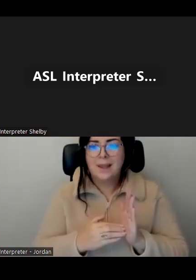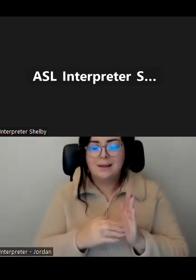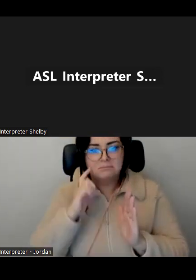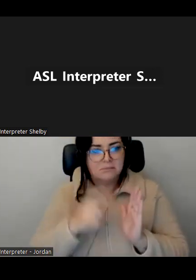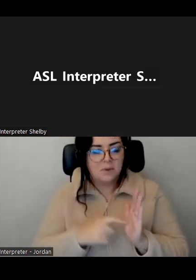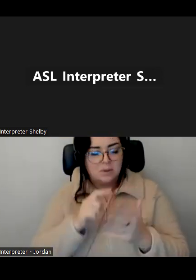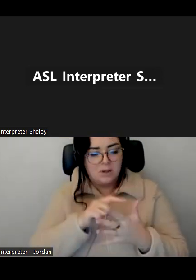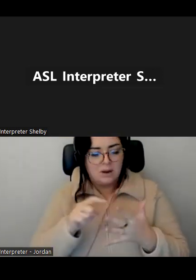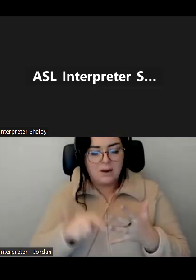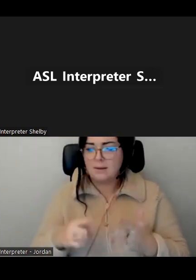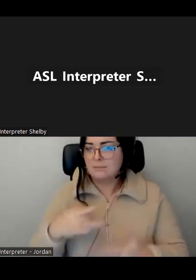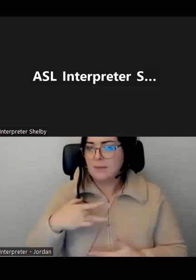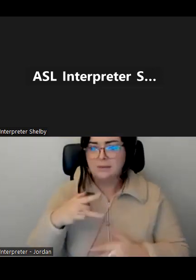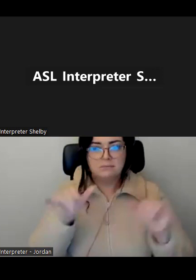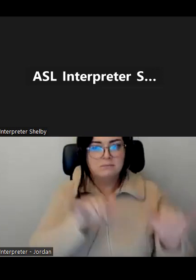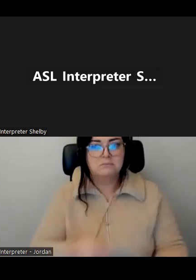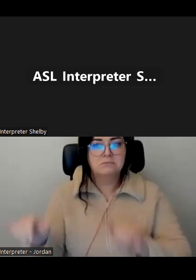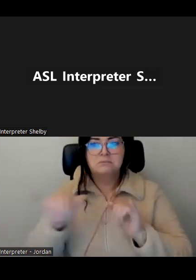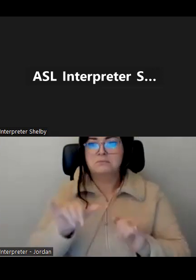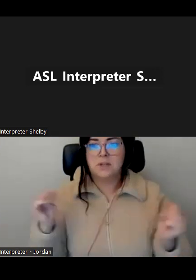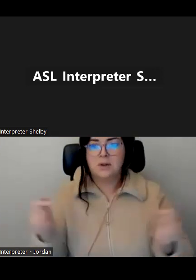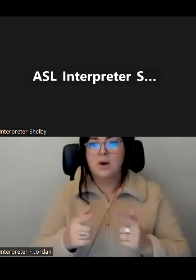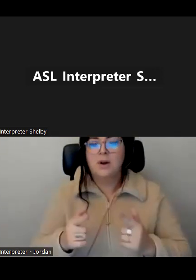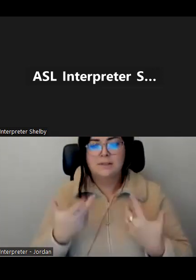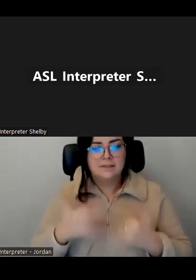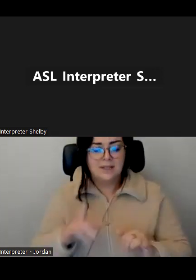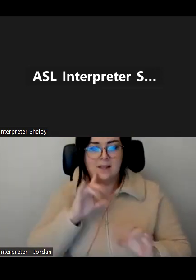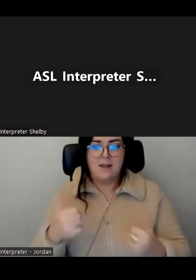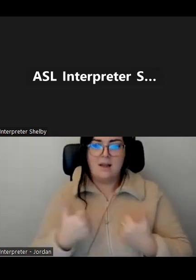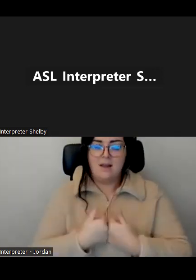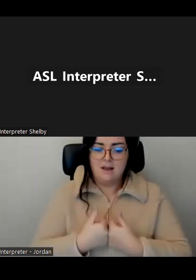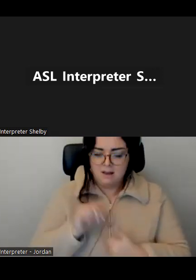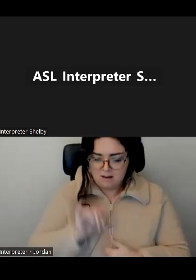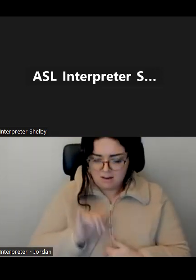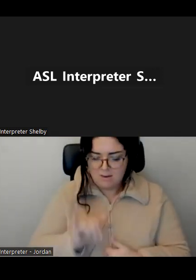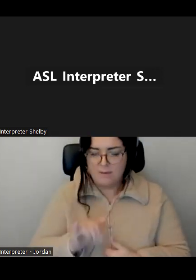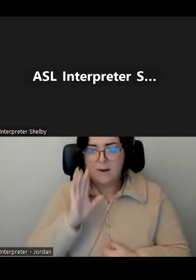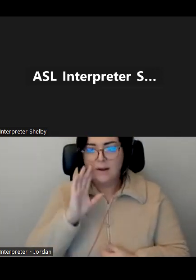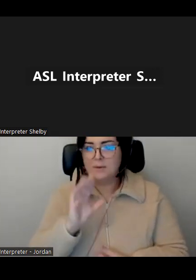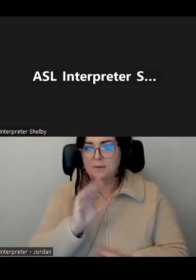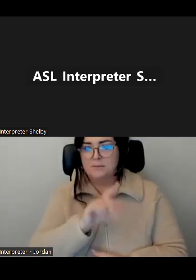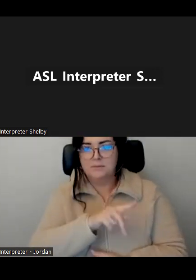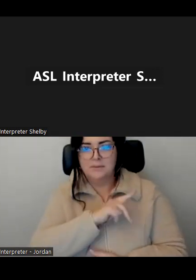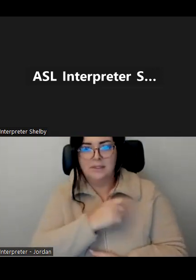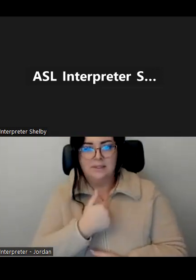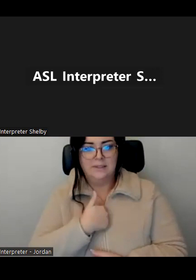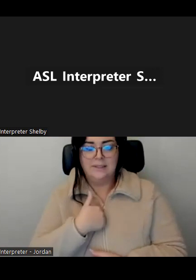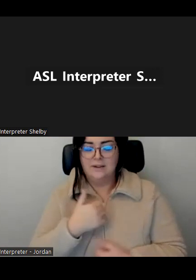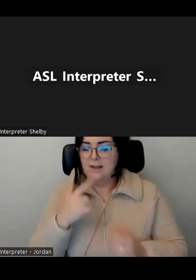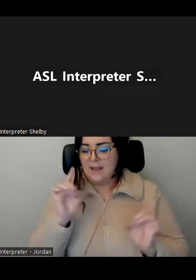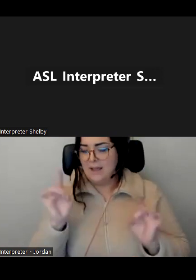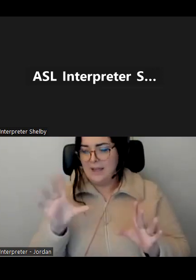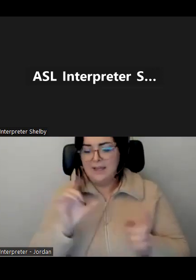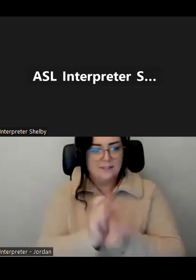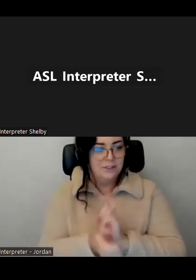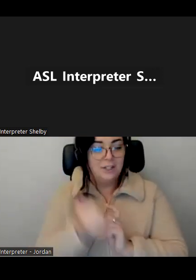are normal, they can be difficult to deal with. I know personally, I don't like any kind of change, even